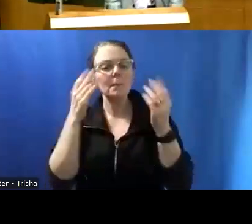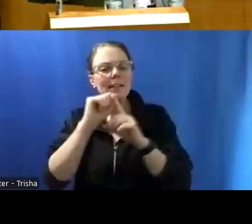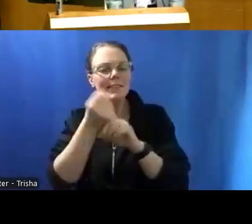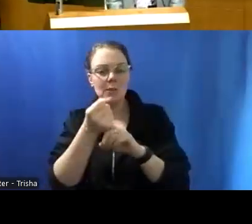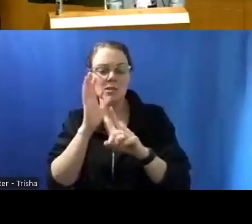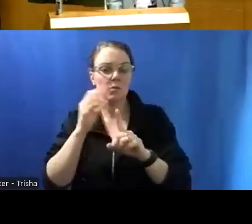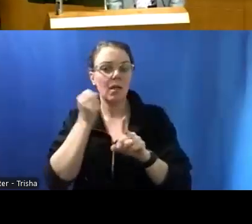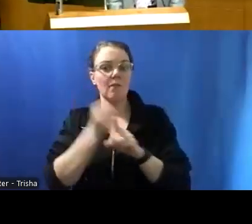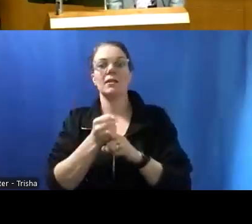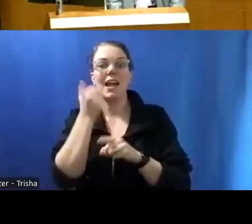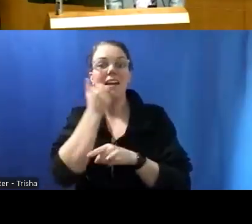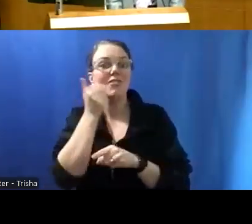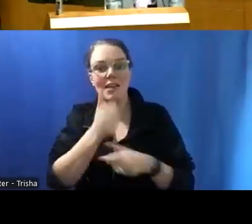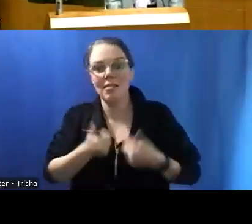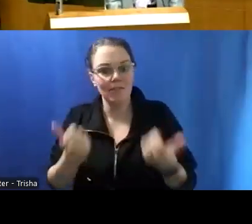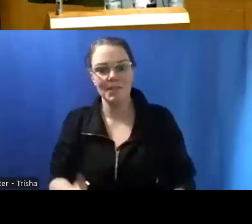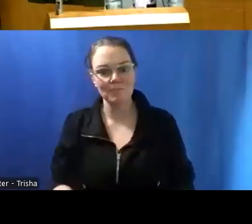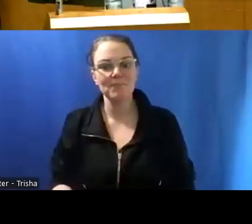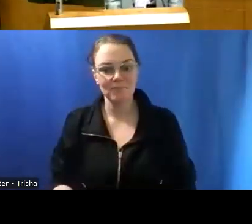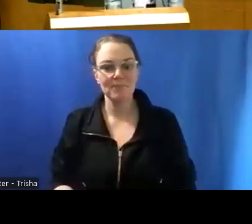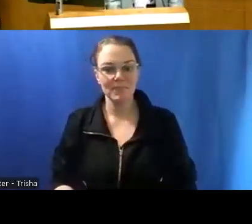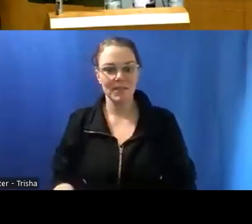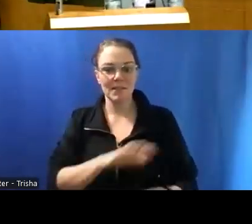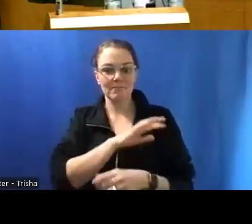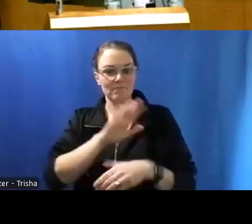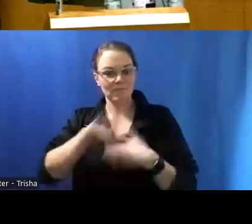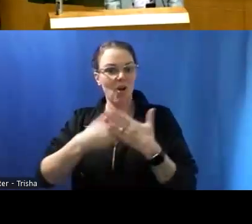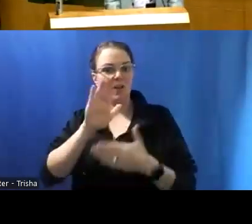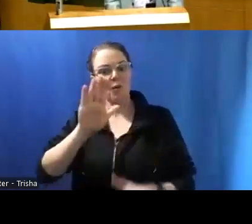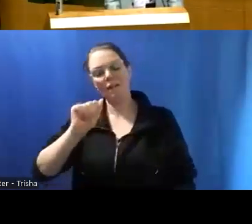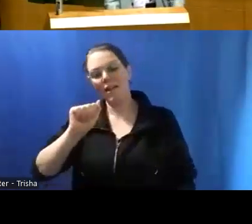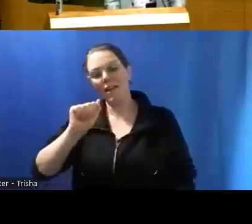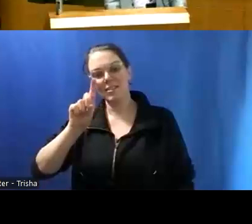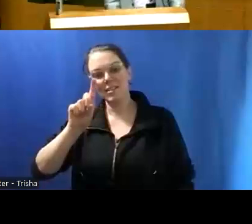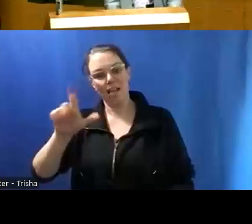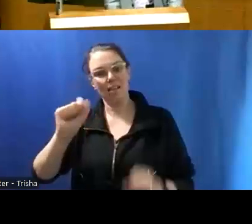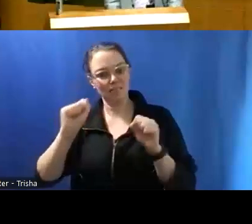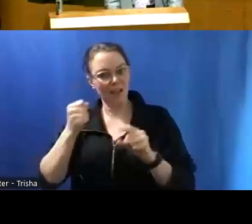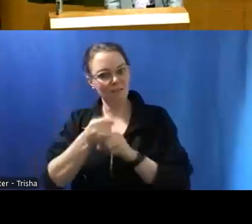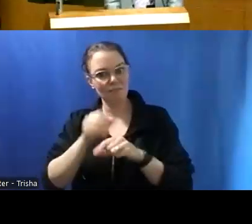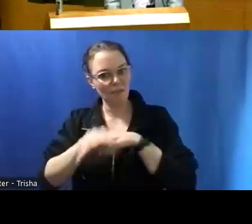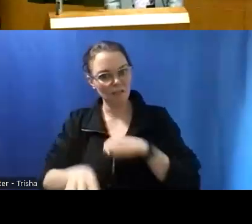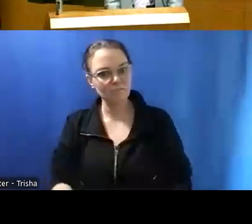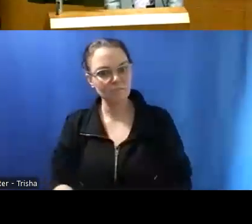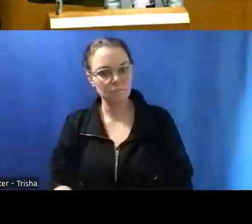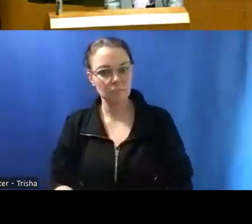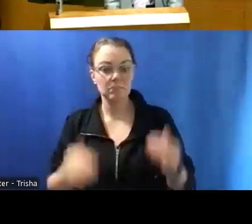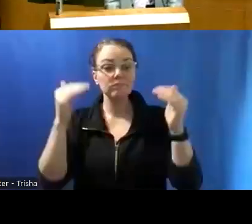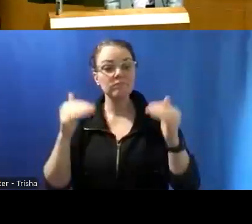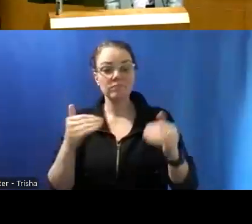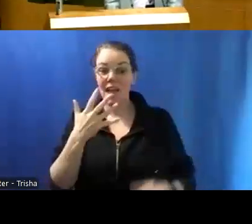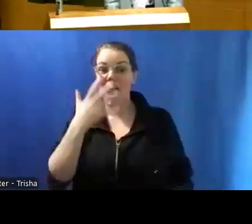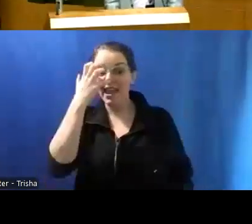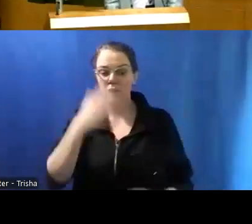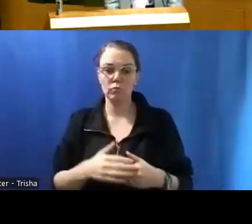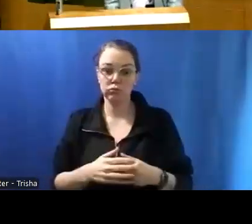affects, daily living, including ADLs. There are many situations that make people angry. If you're with a